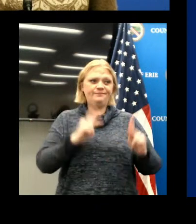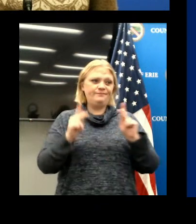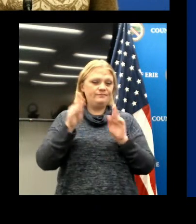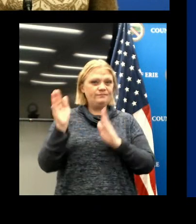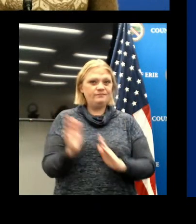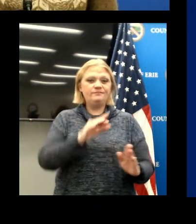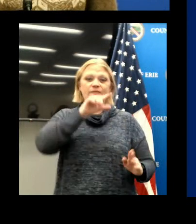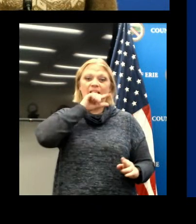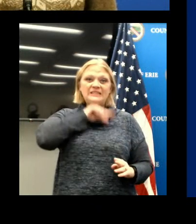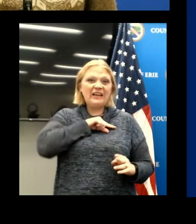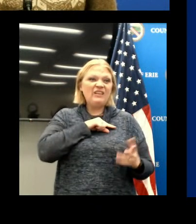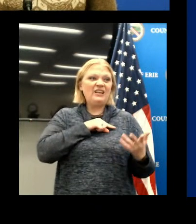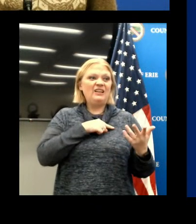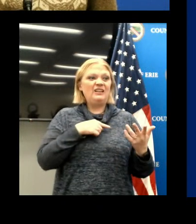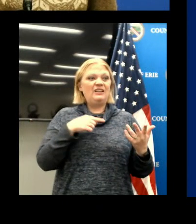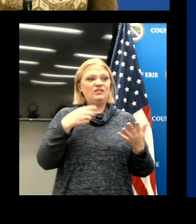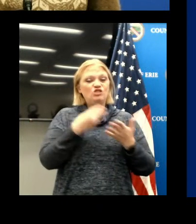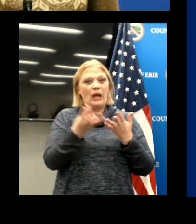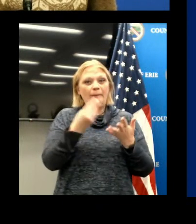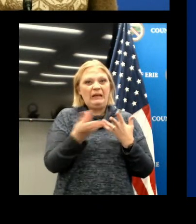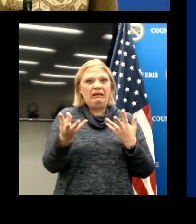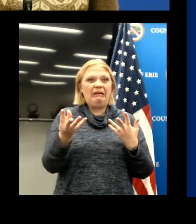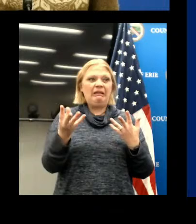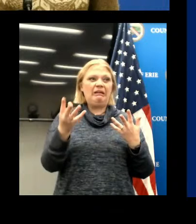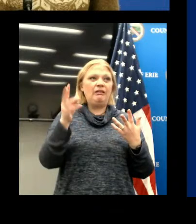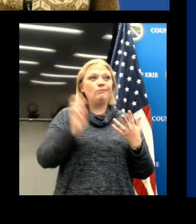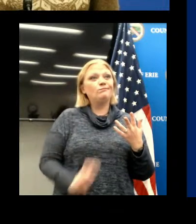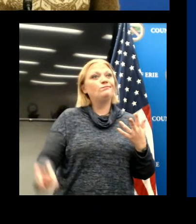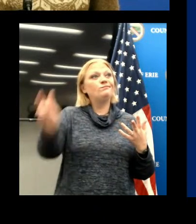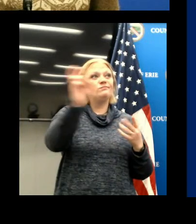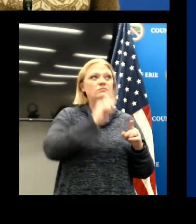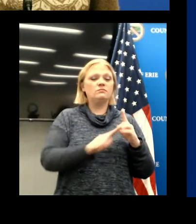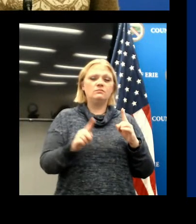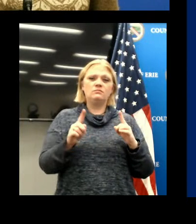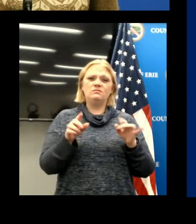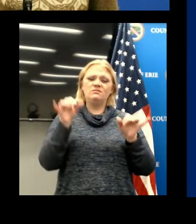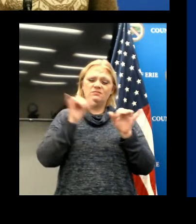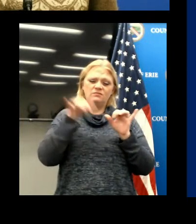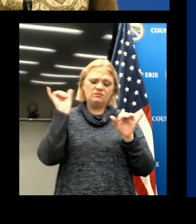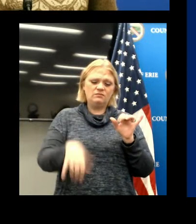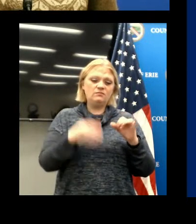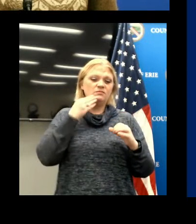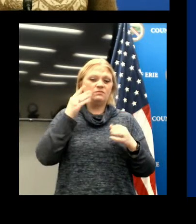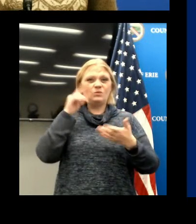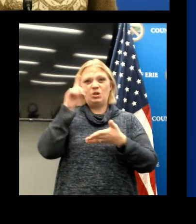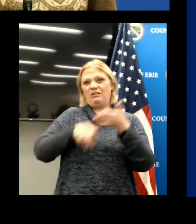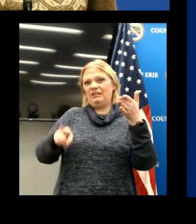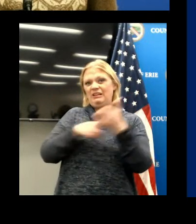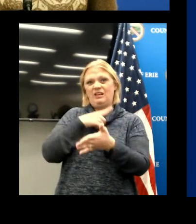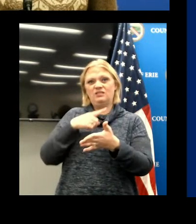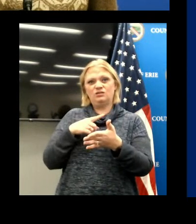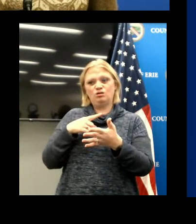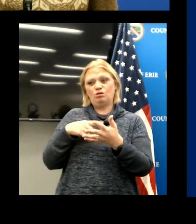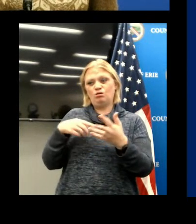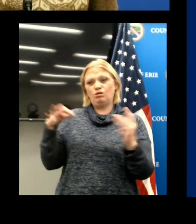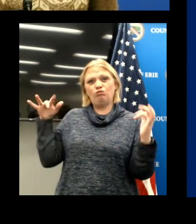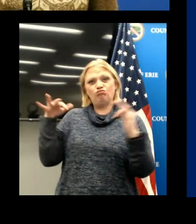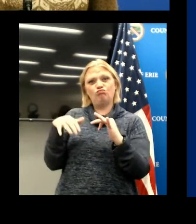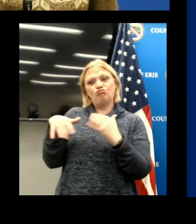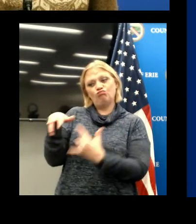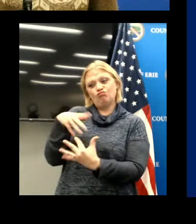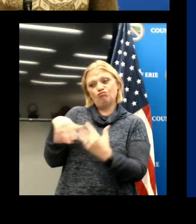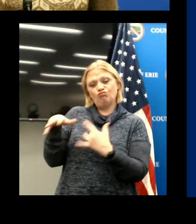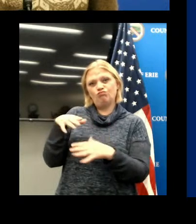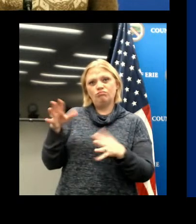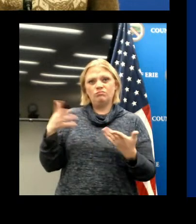planning Thanksgiving, people are planning shopping expeditions, but we have to stay at home or cancel these gatherings